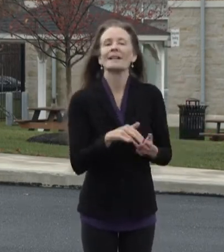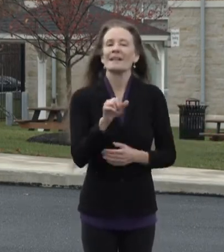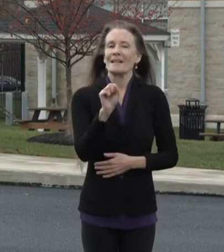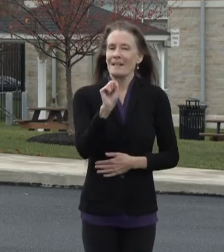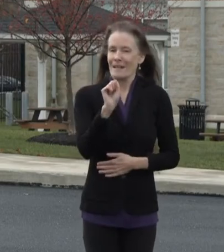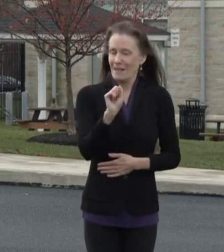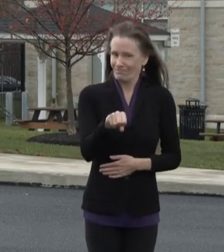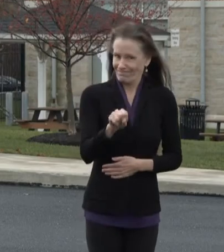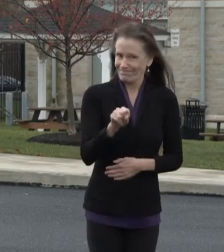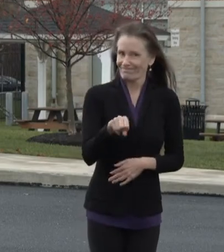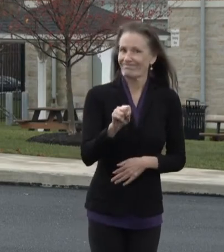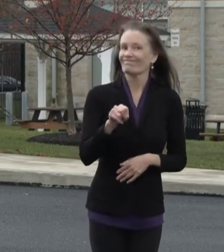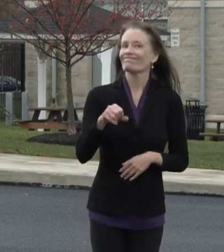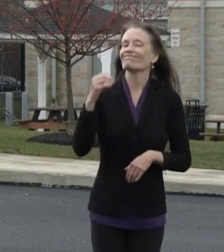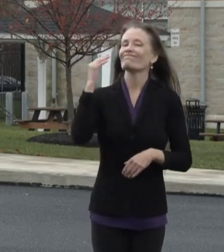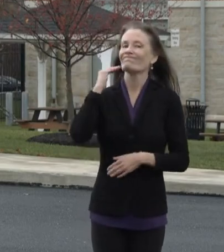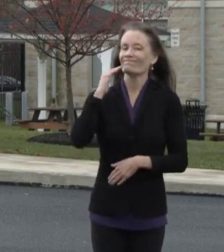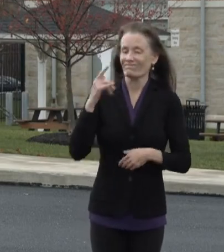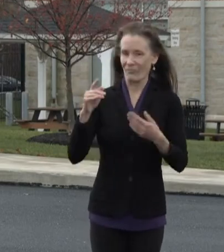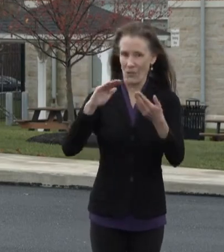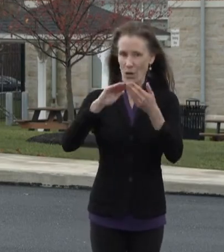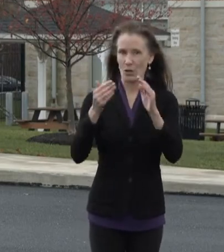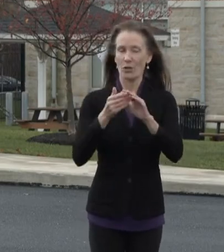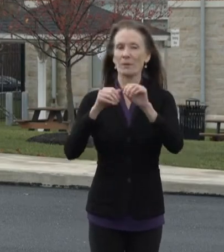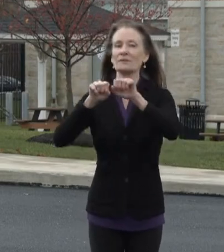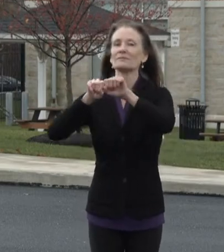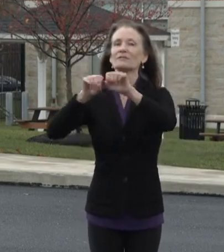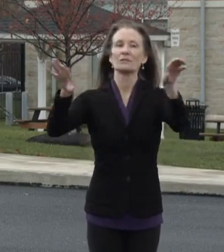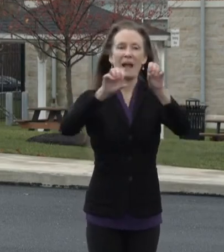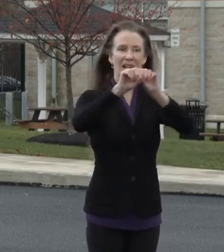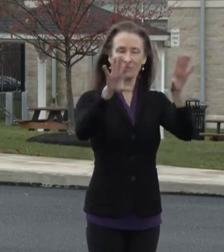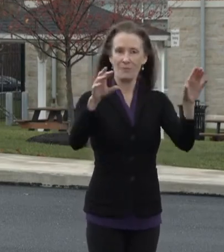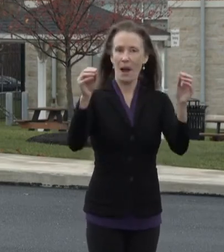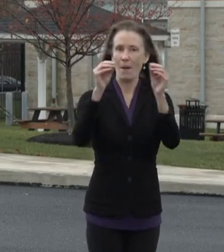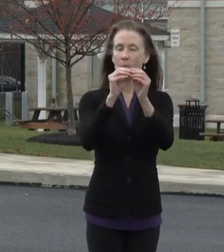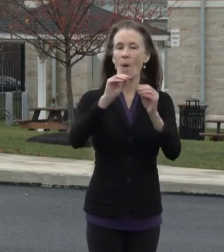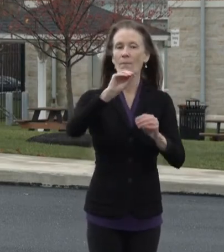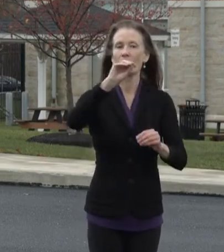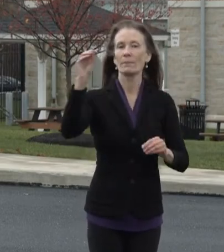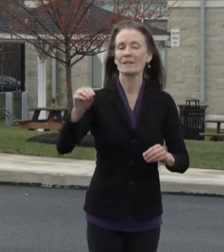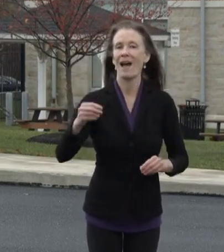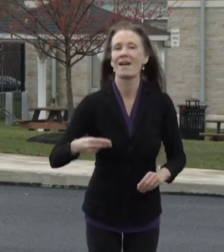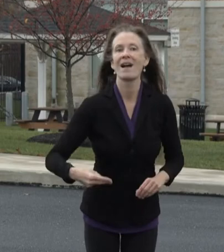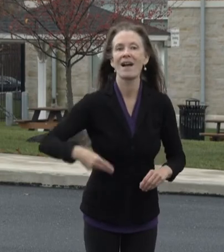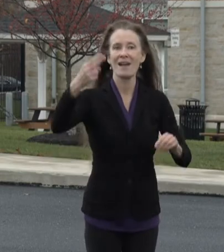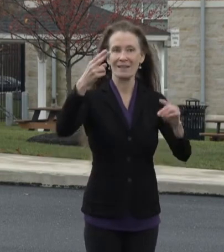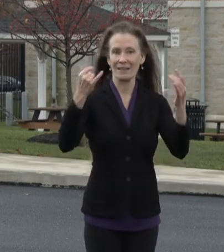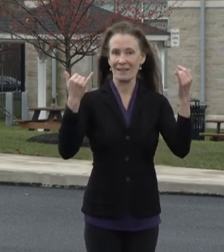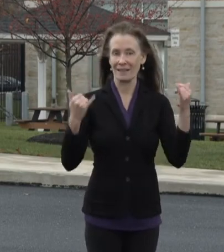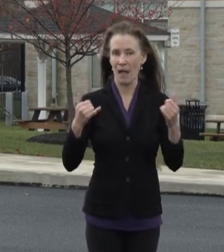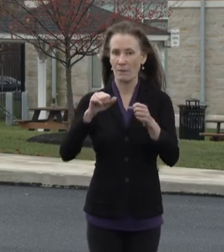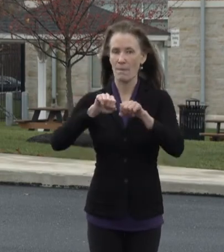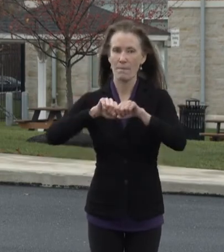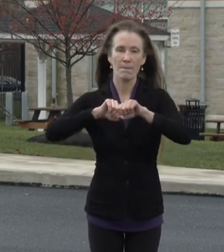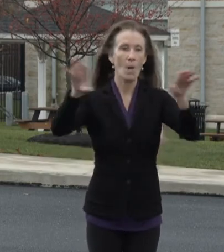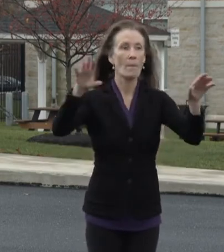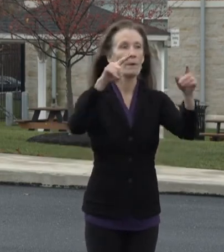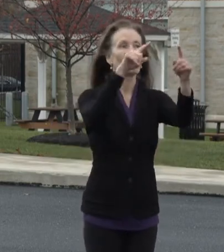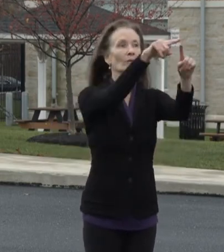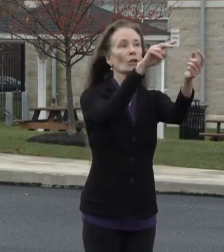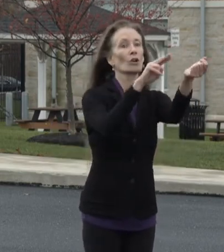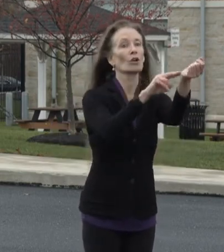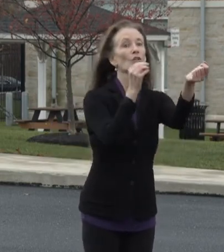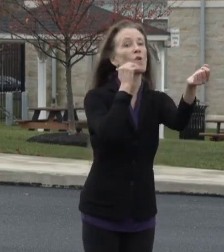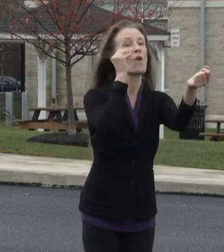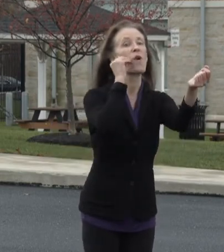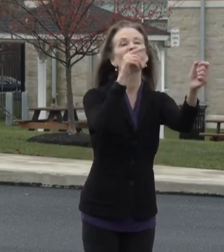that, as we've been saying, the rate of COVID-19 or the prevalence of COVID-19 in these facilities is directly